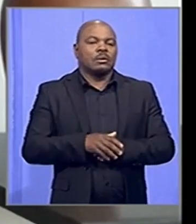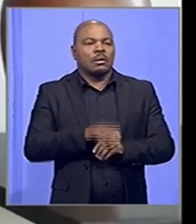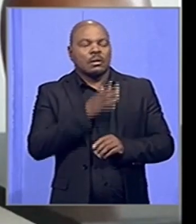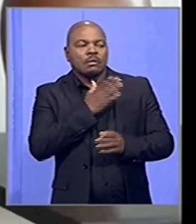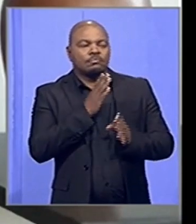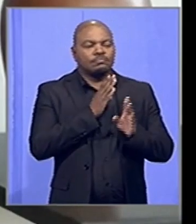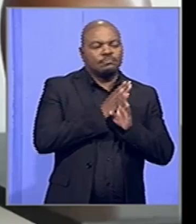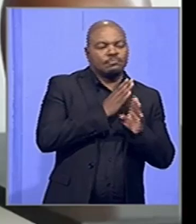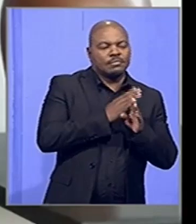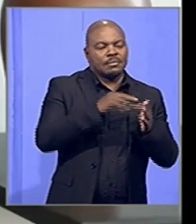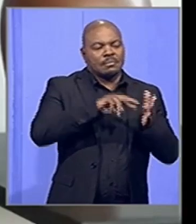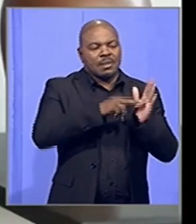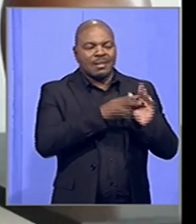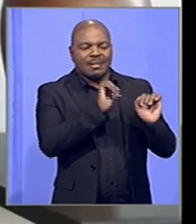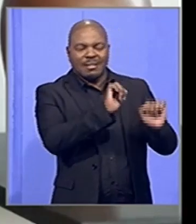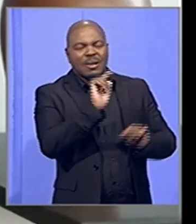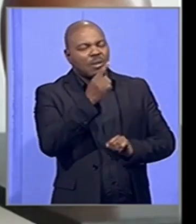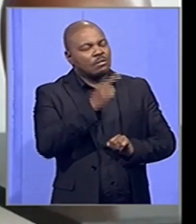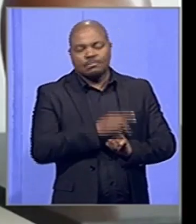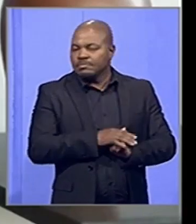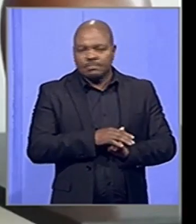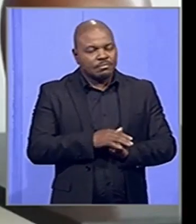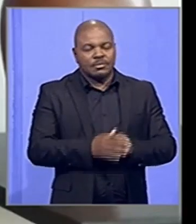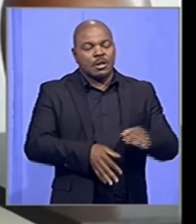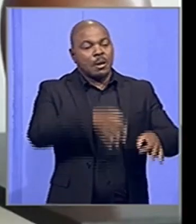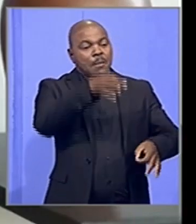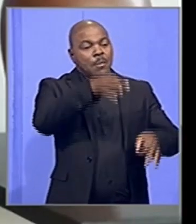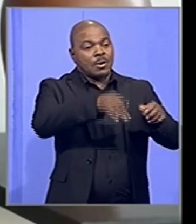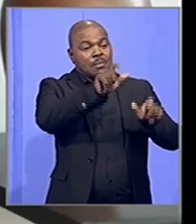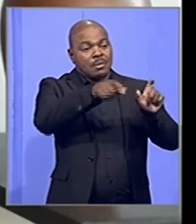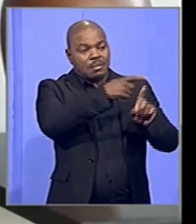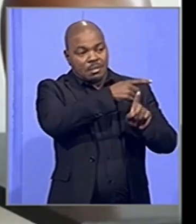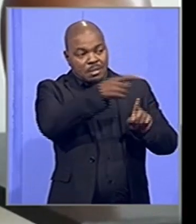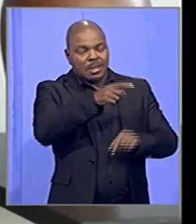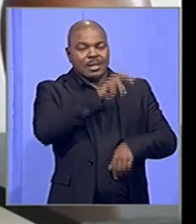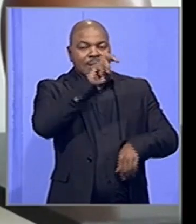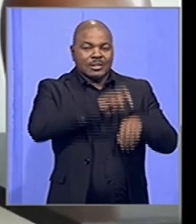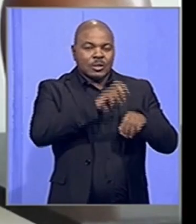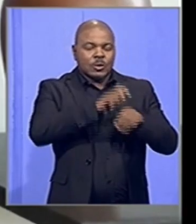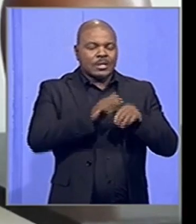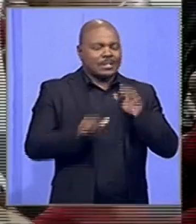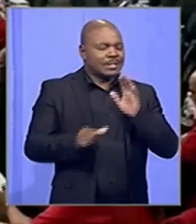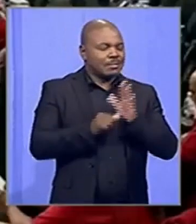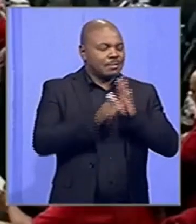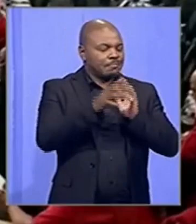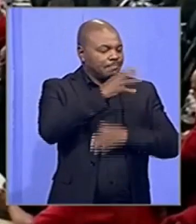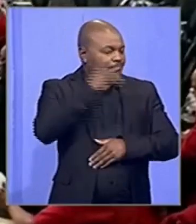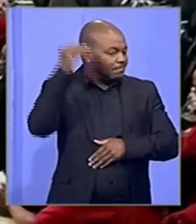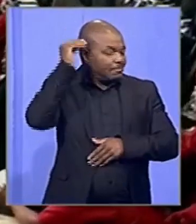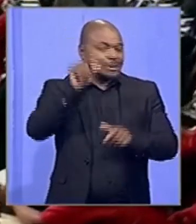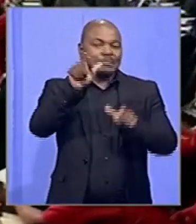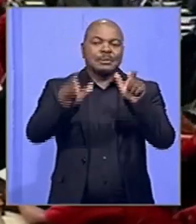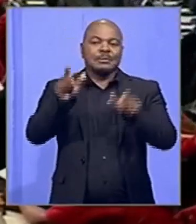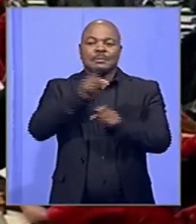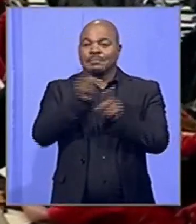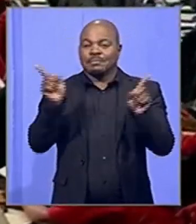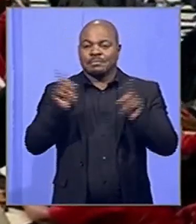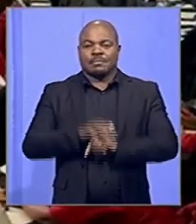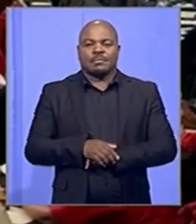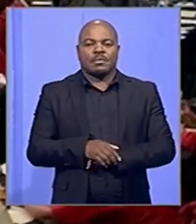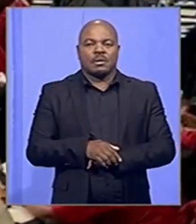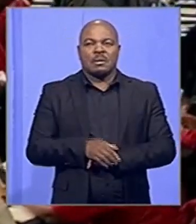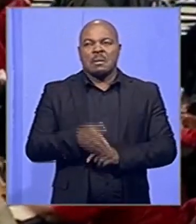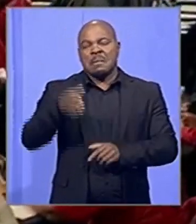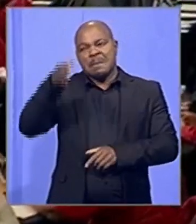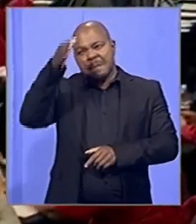hidden agendas. What we need from our politicians is that they should put citizens first. Ditsebi tsa